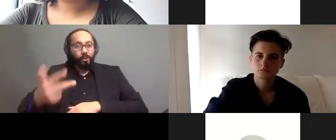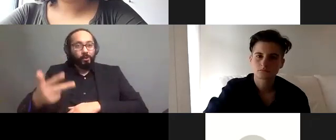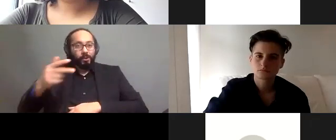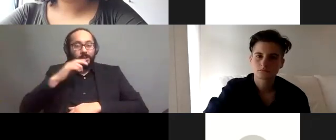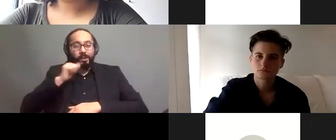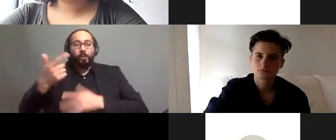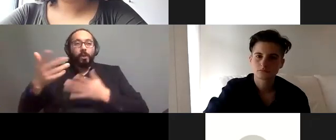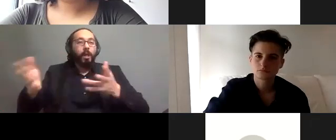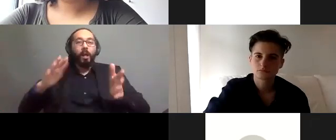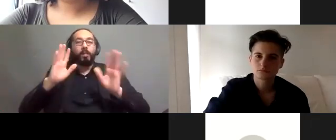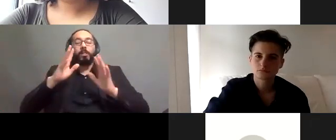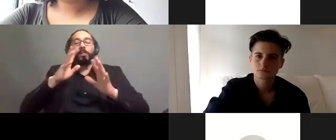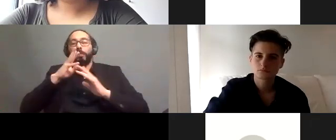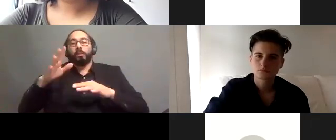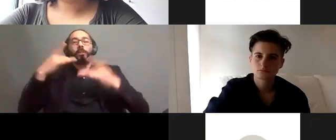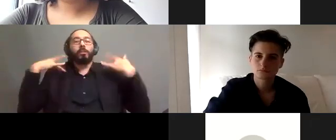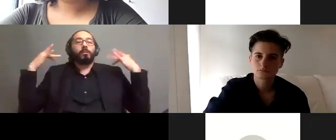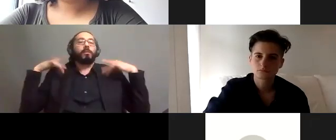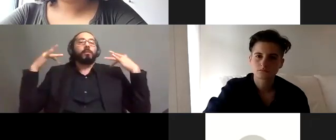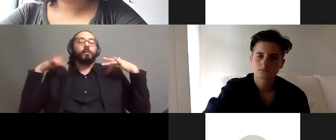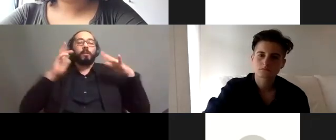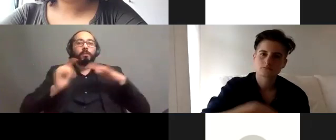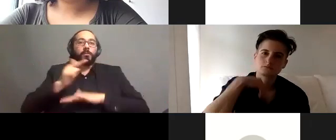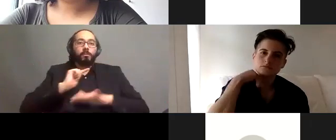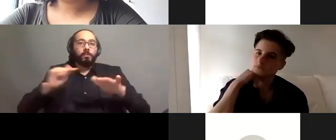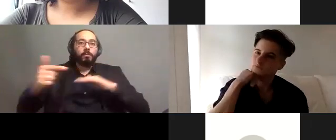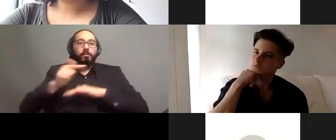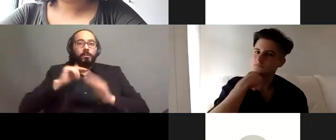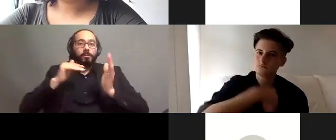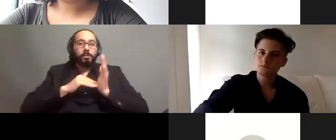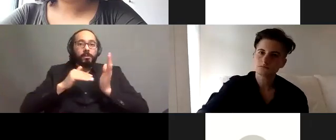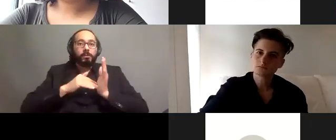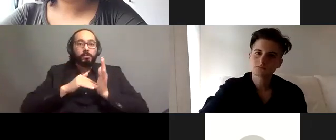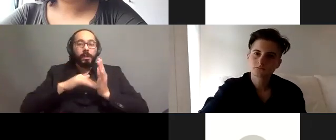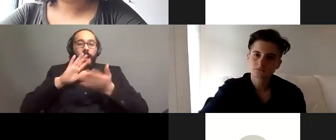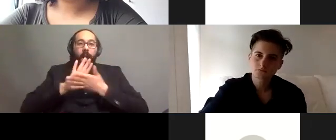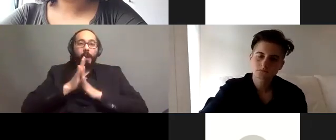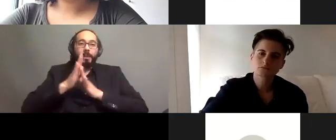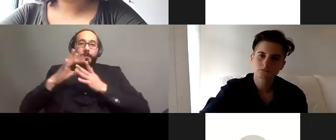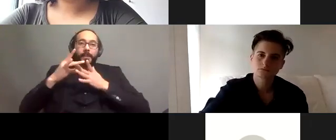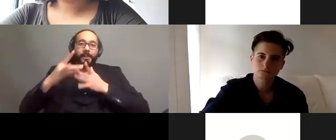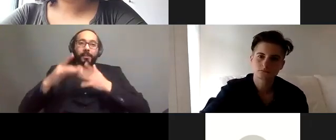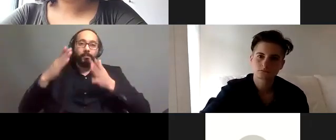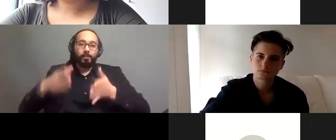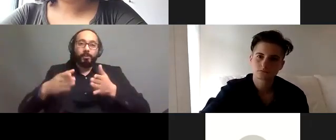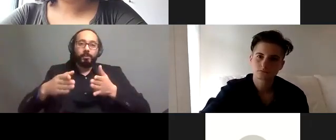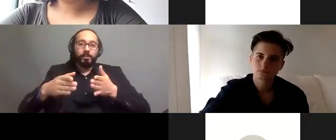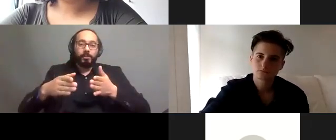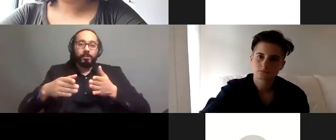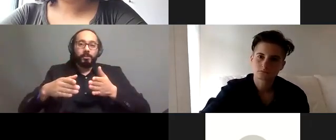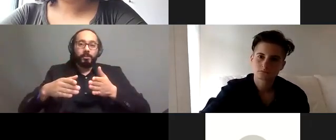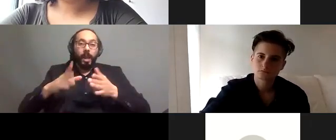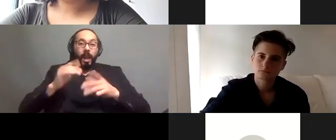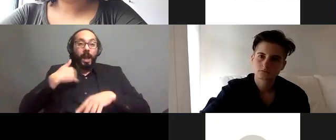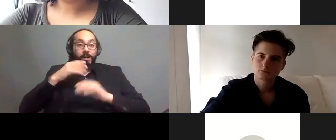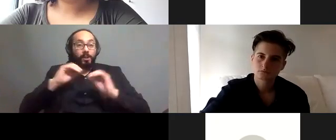and this team of 10 doctors that I talk about, I was the point person somehow. I had no short or long-term memory at